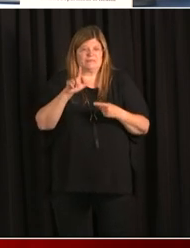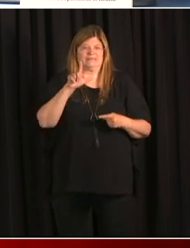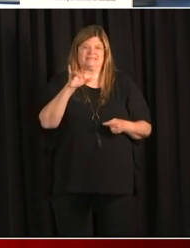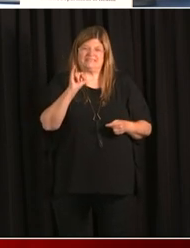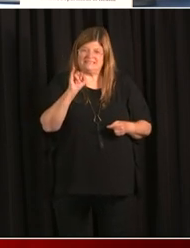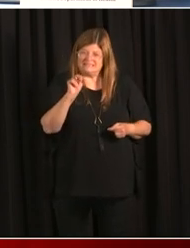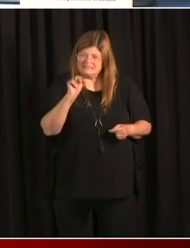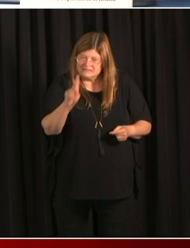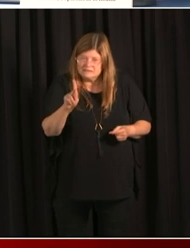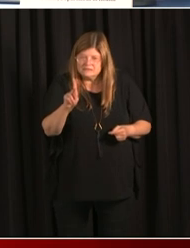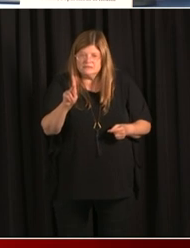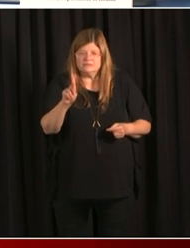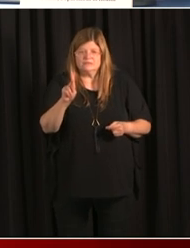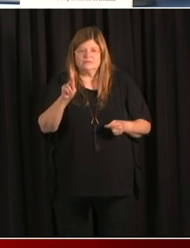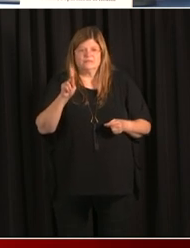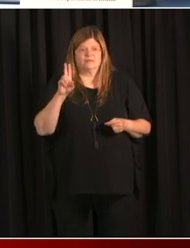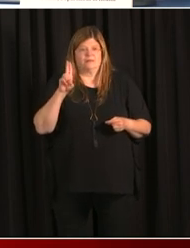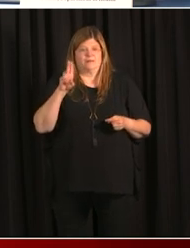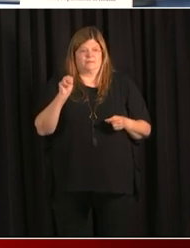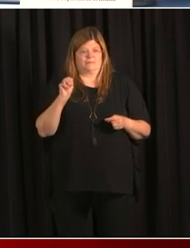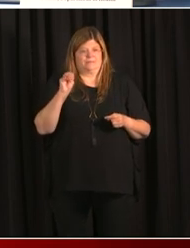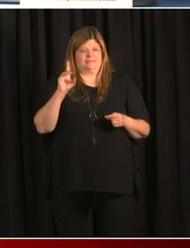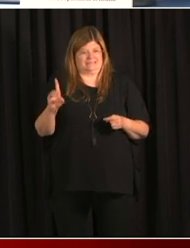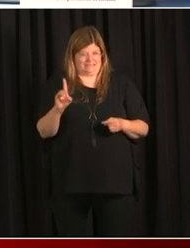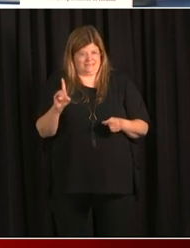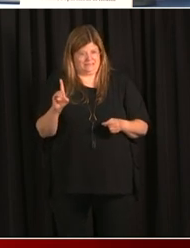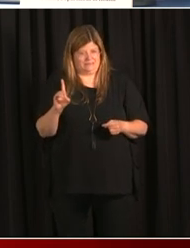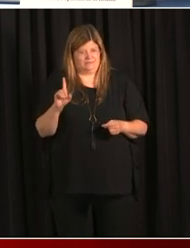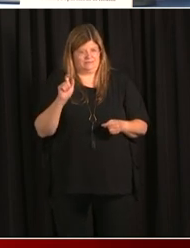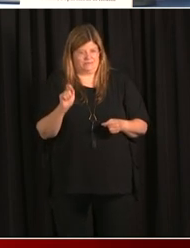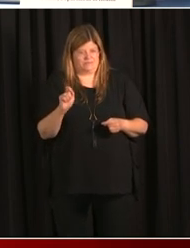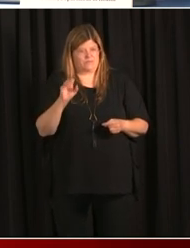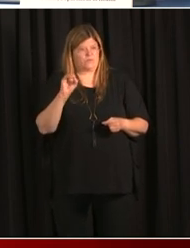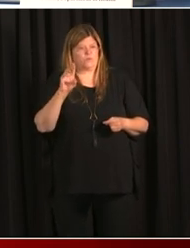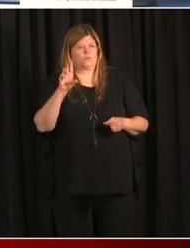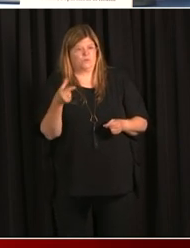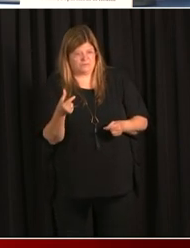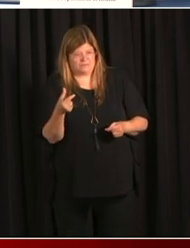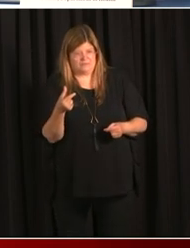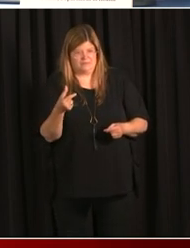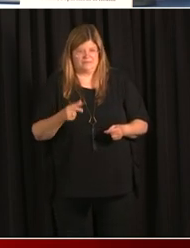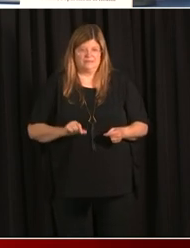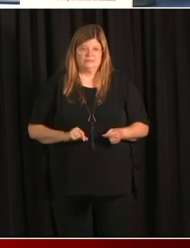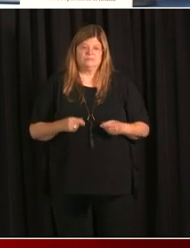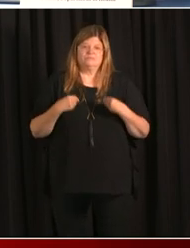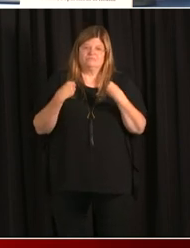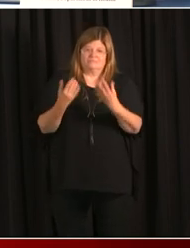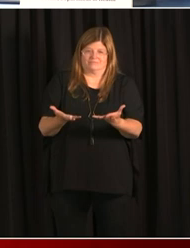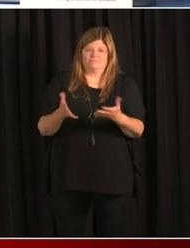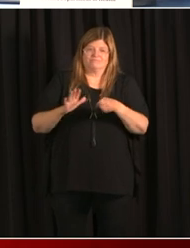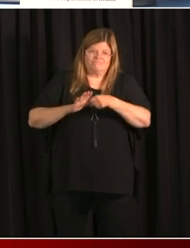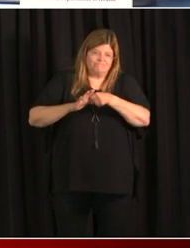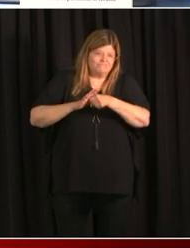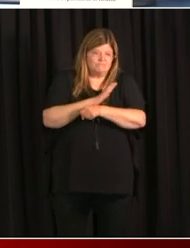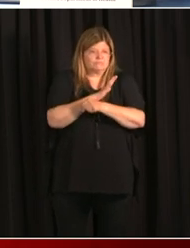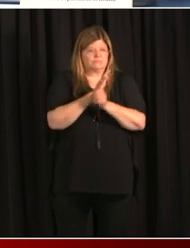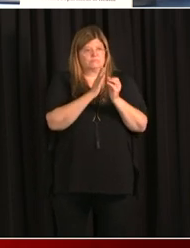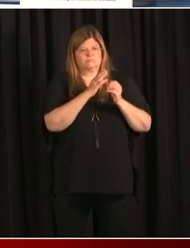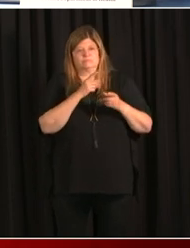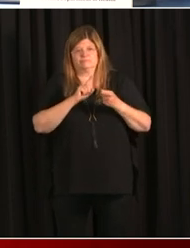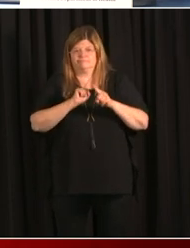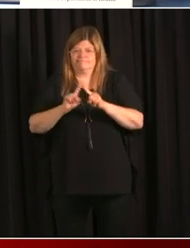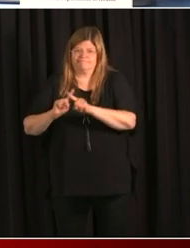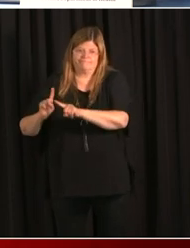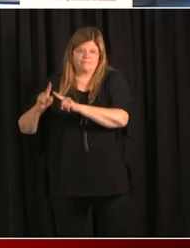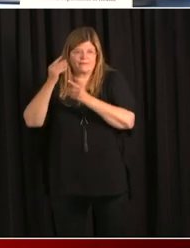linkudmv.org, which is an online directory that provides individuals with a full suite of services that are available,